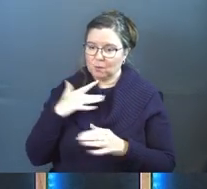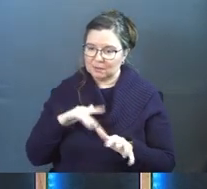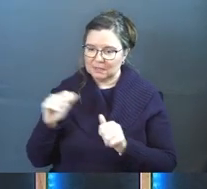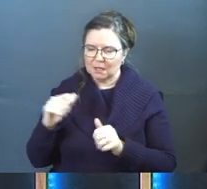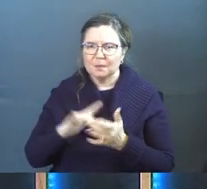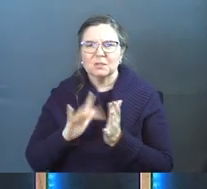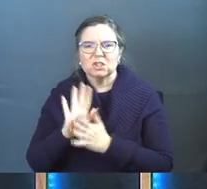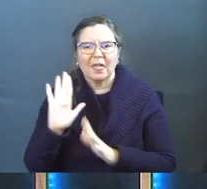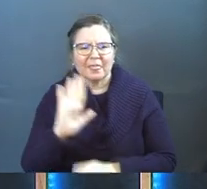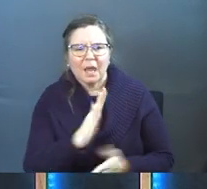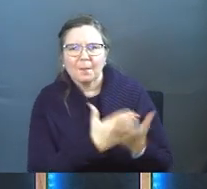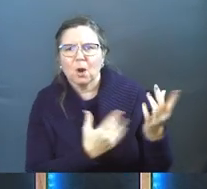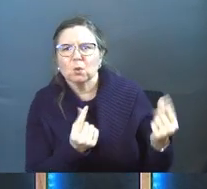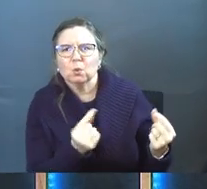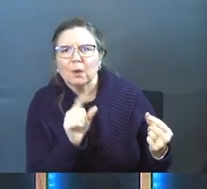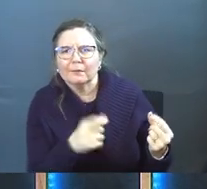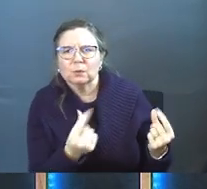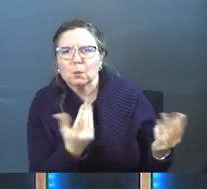Jesus, but what's their part?